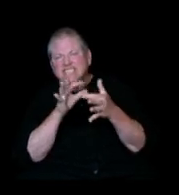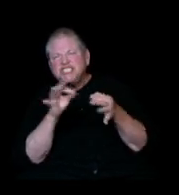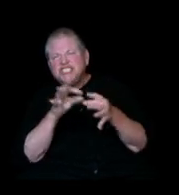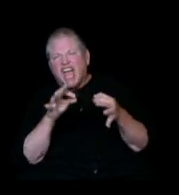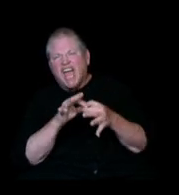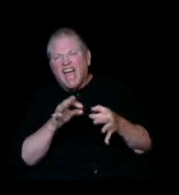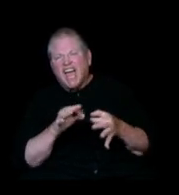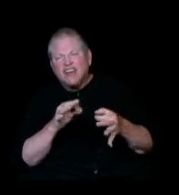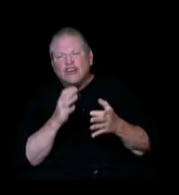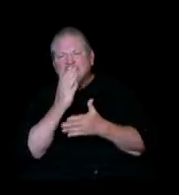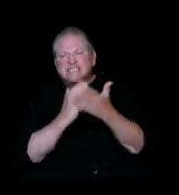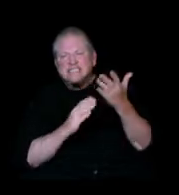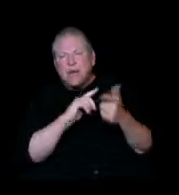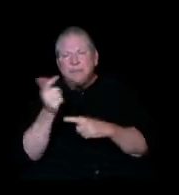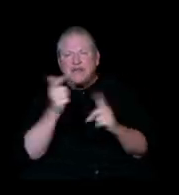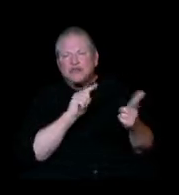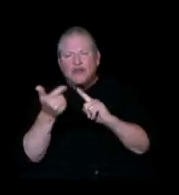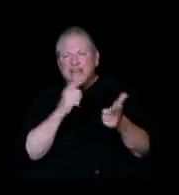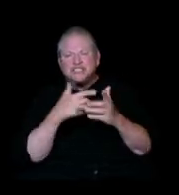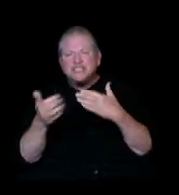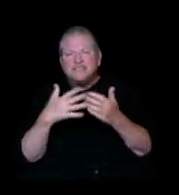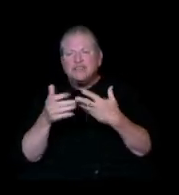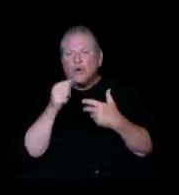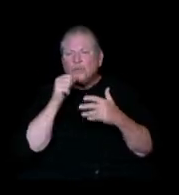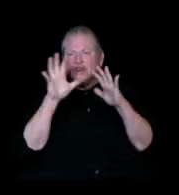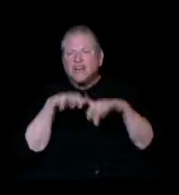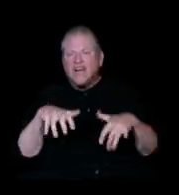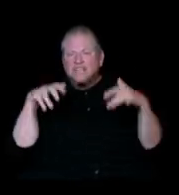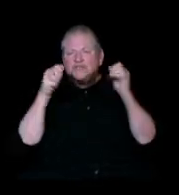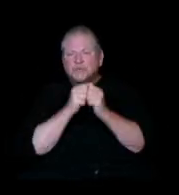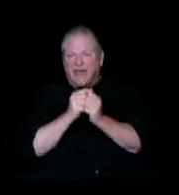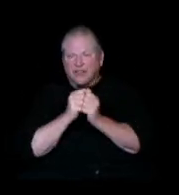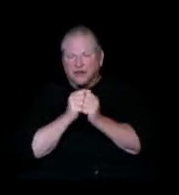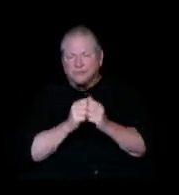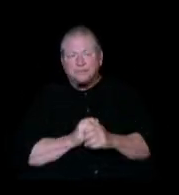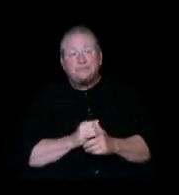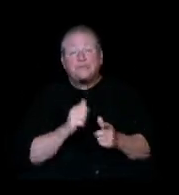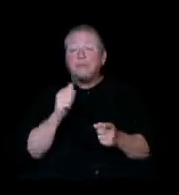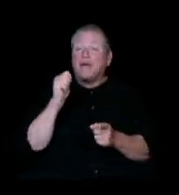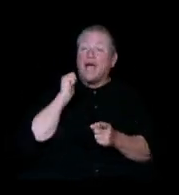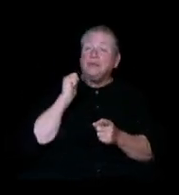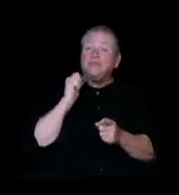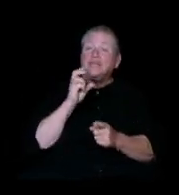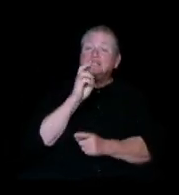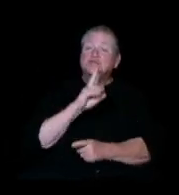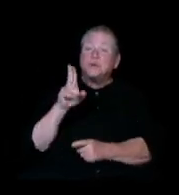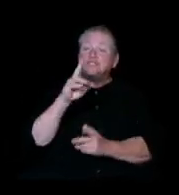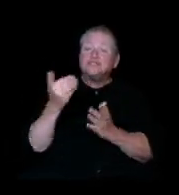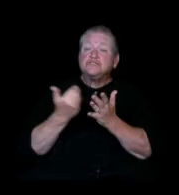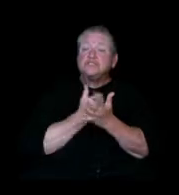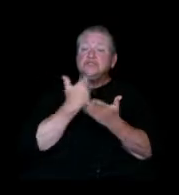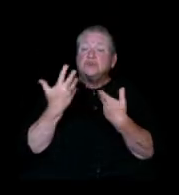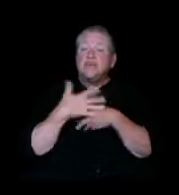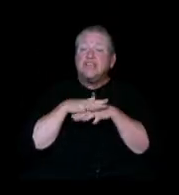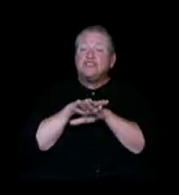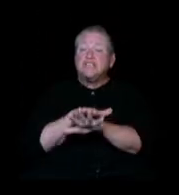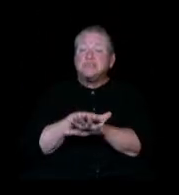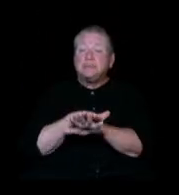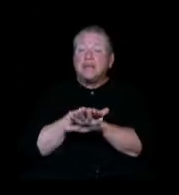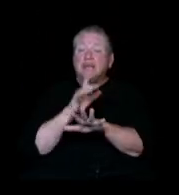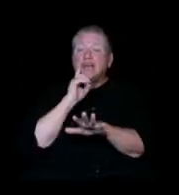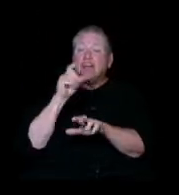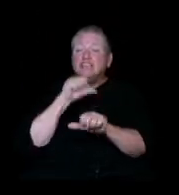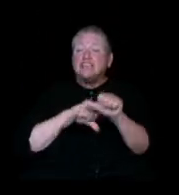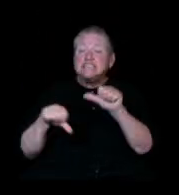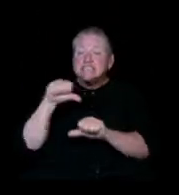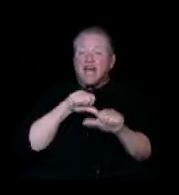even though we're not sitting together in an auditorium. Behind me is Western's new interdisciplinary sciences building, which